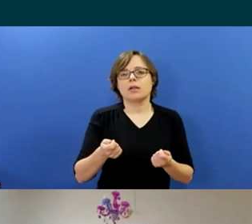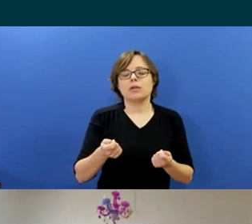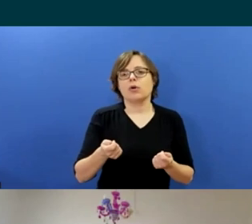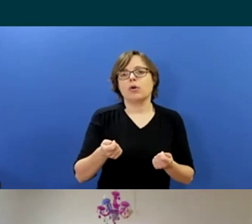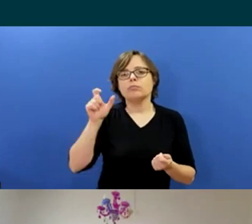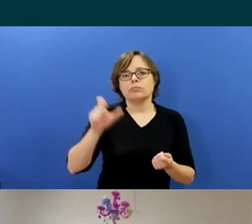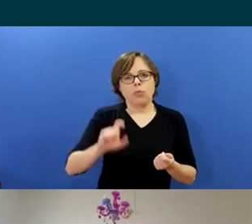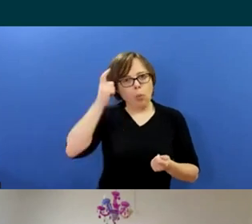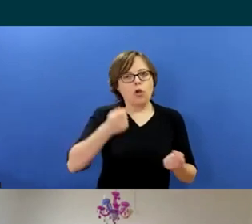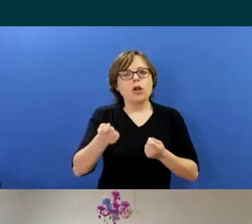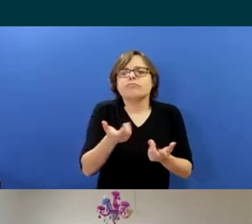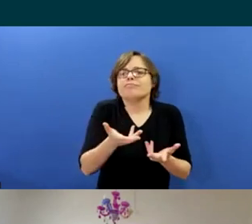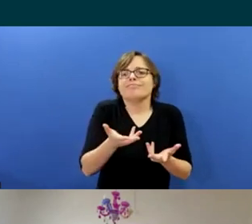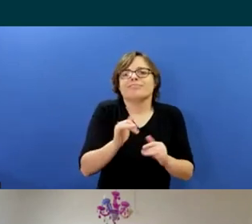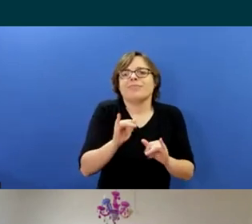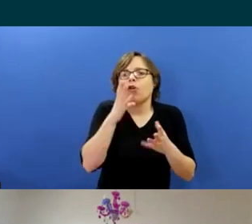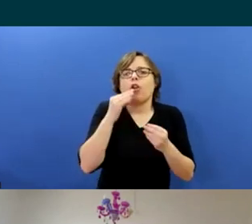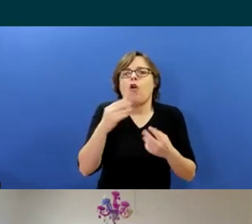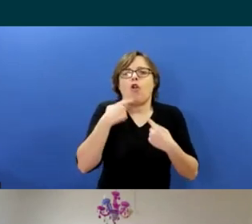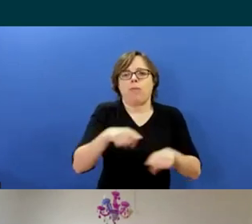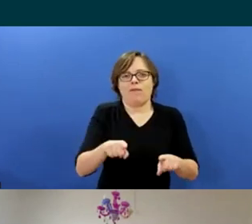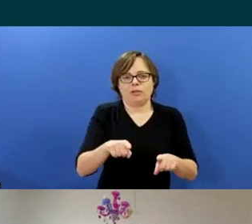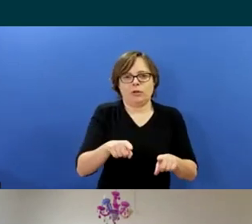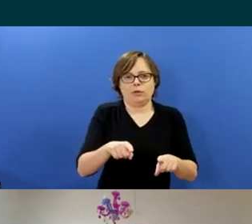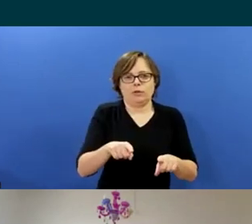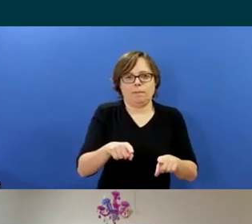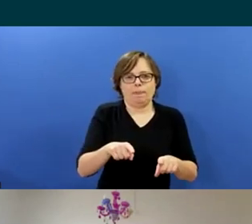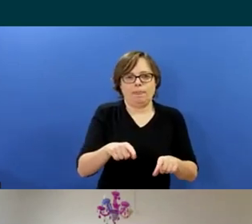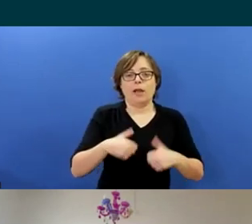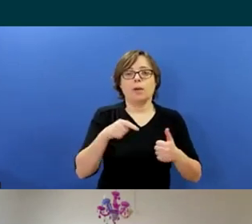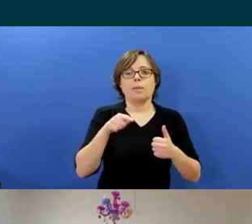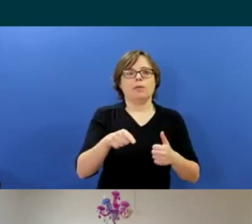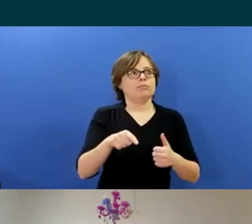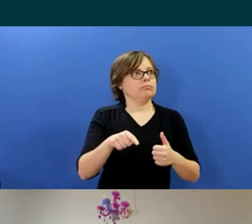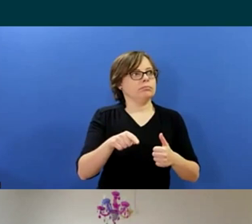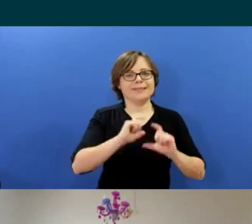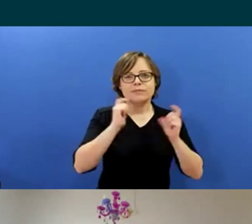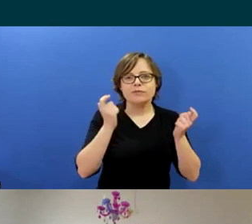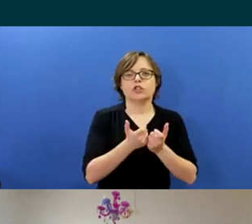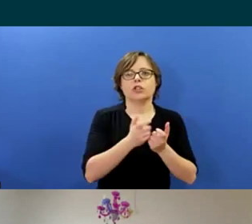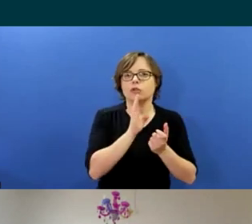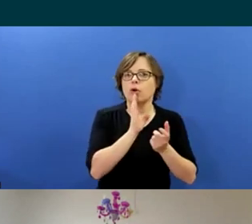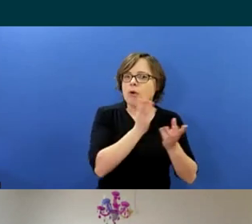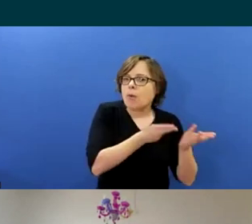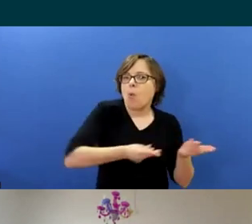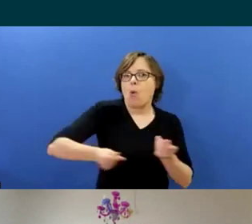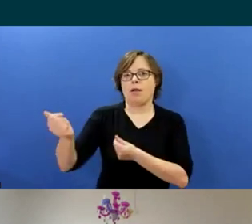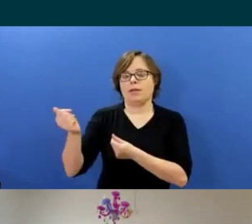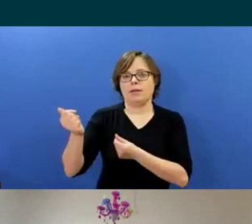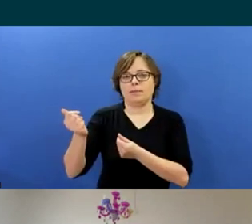To run smoothly a citizen assembly, we have to manage the group dynamic and facilitate their